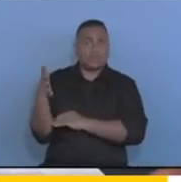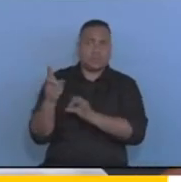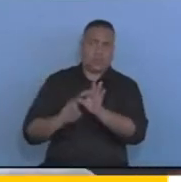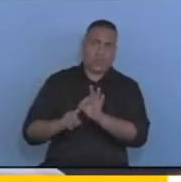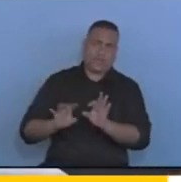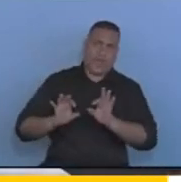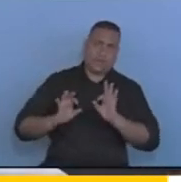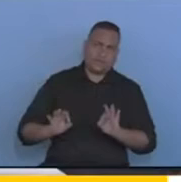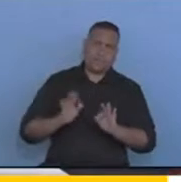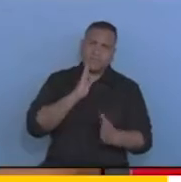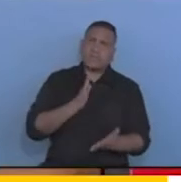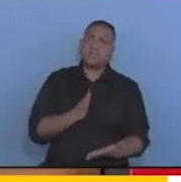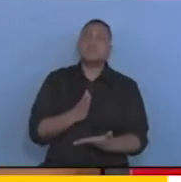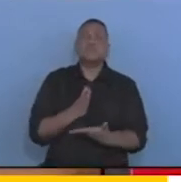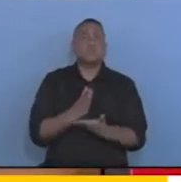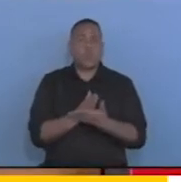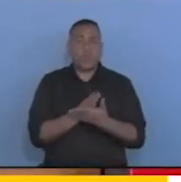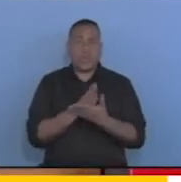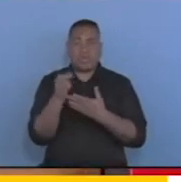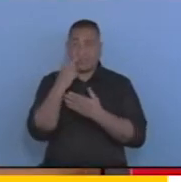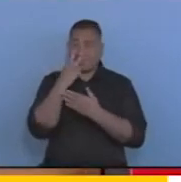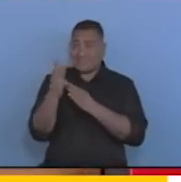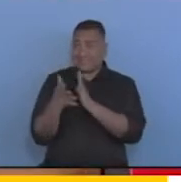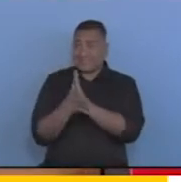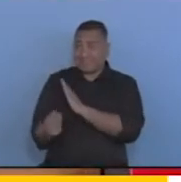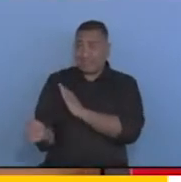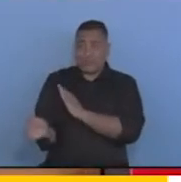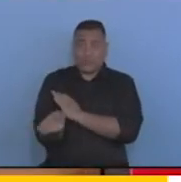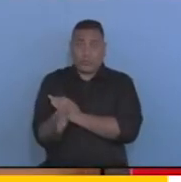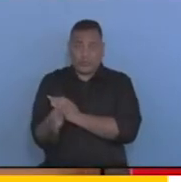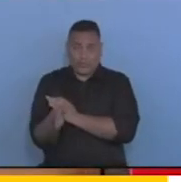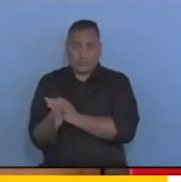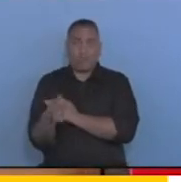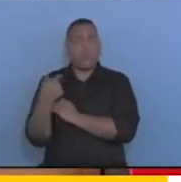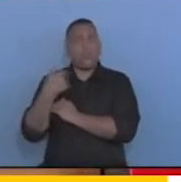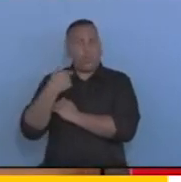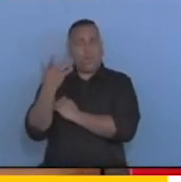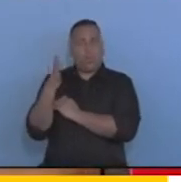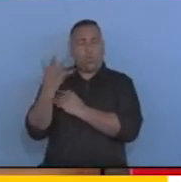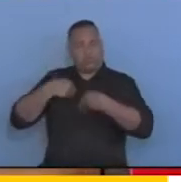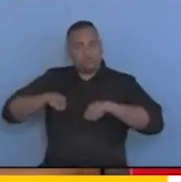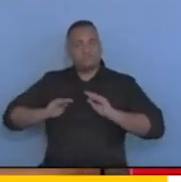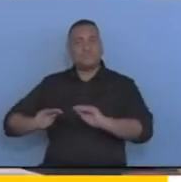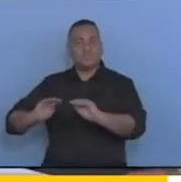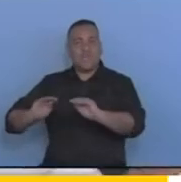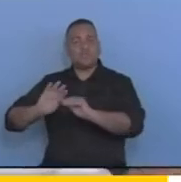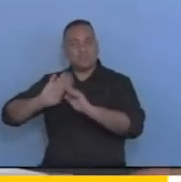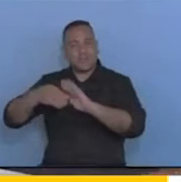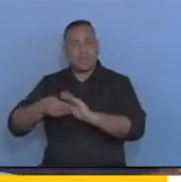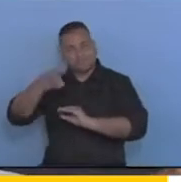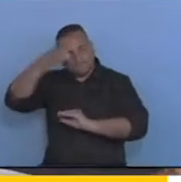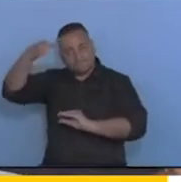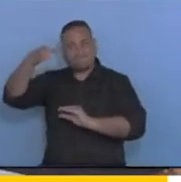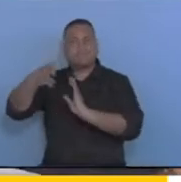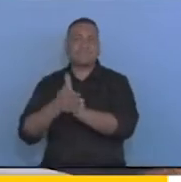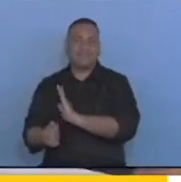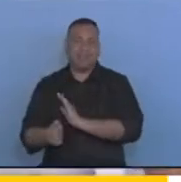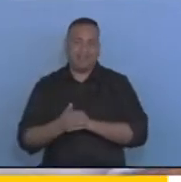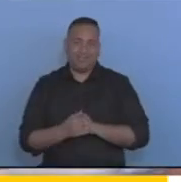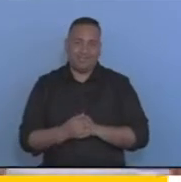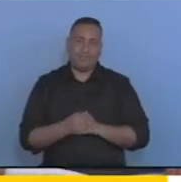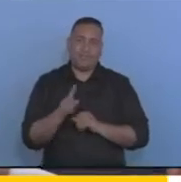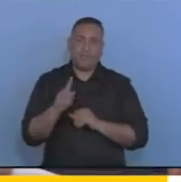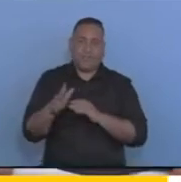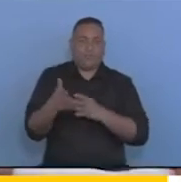need to upskill, we upskill them so that they can deliver to the best of their abilities. No, that's exciting. Rhoda's got